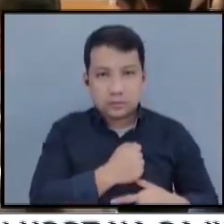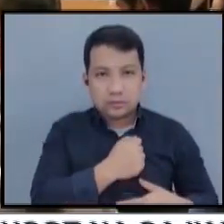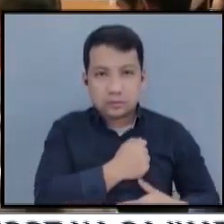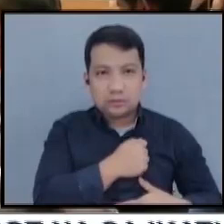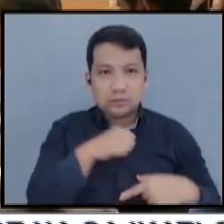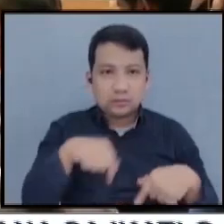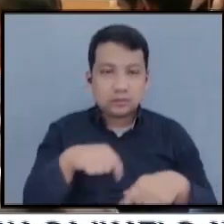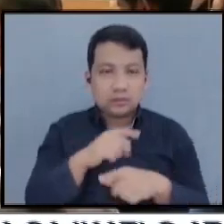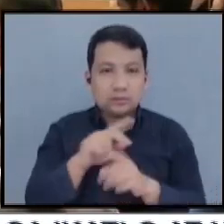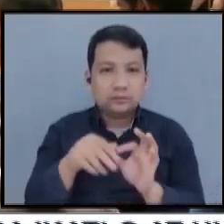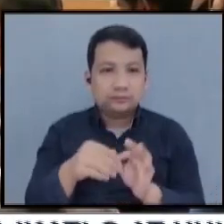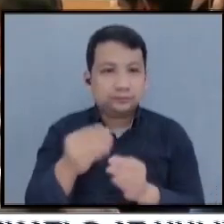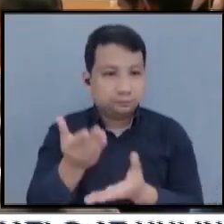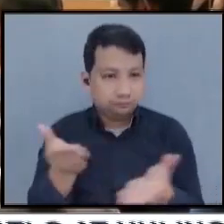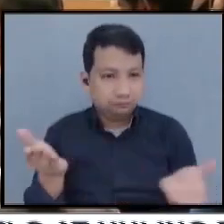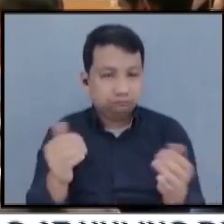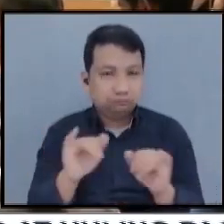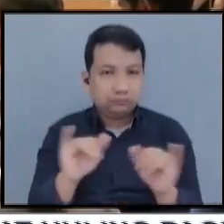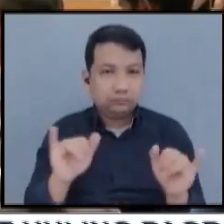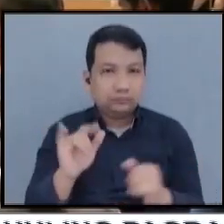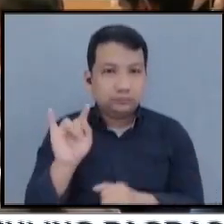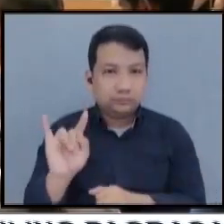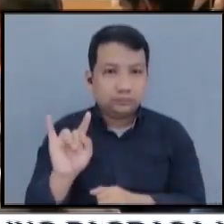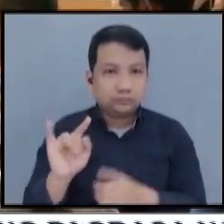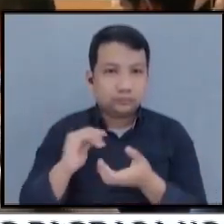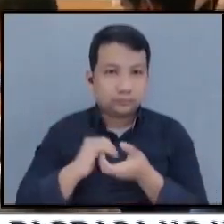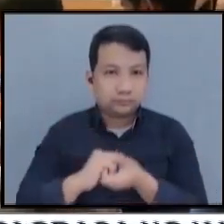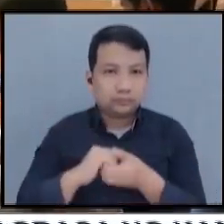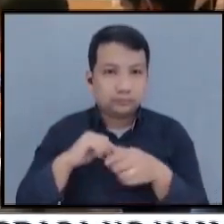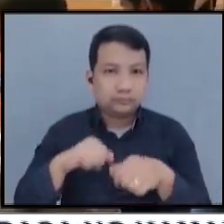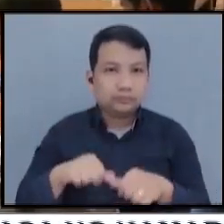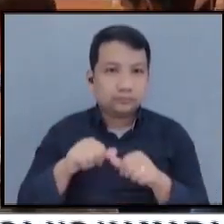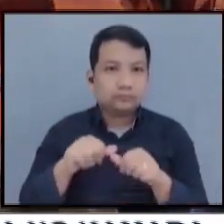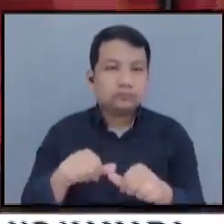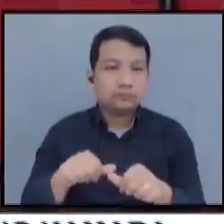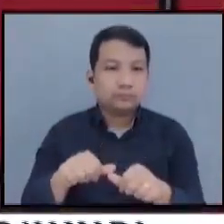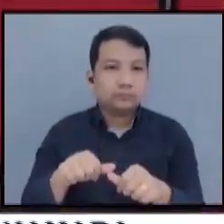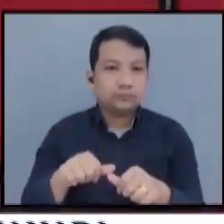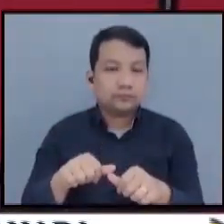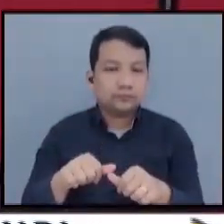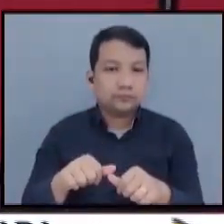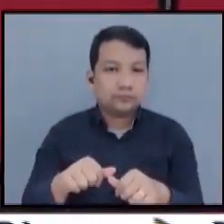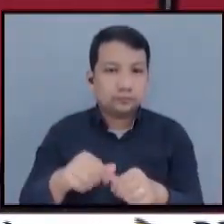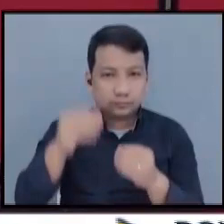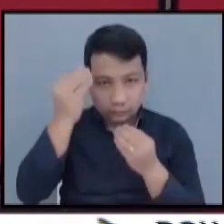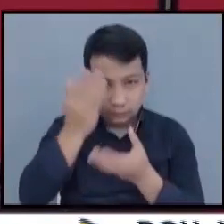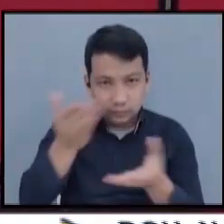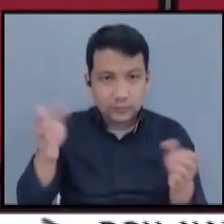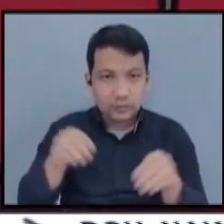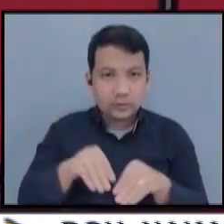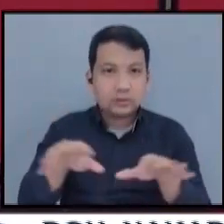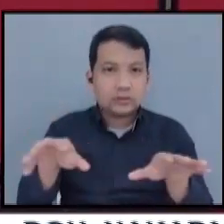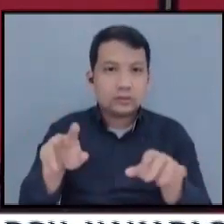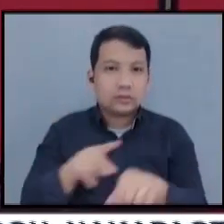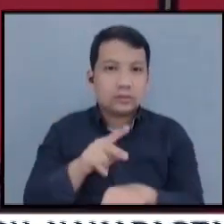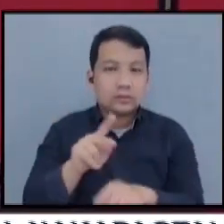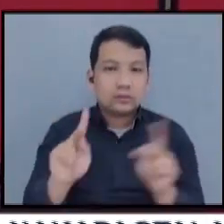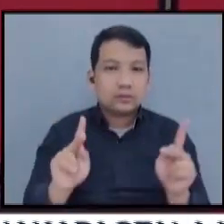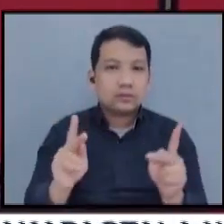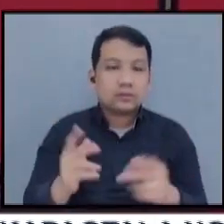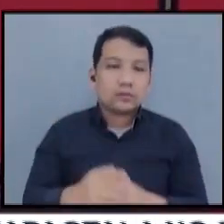media, our partner in disseminating legislative information to the people. We